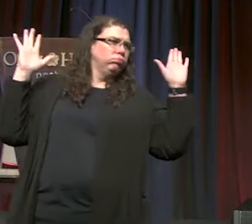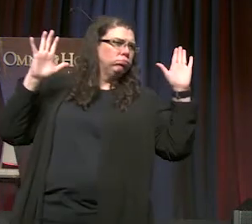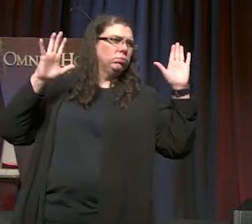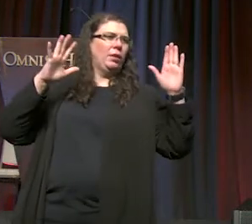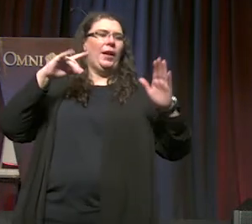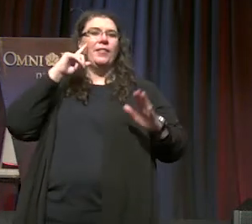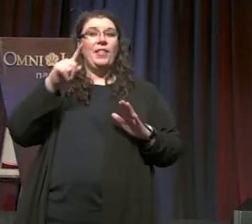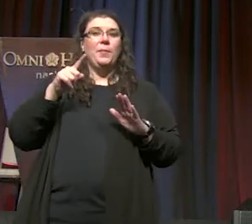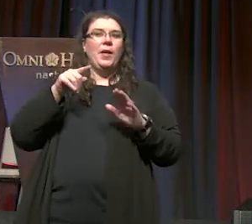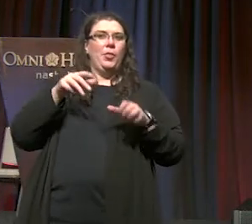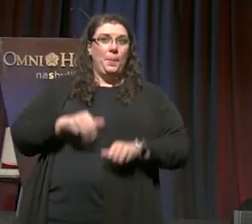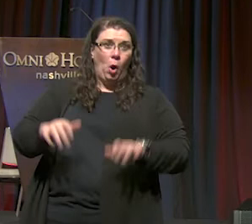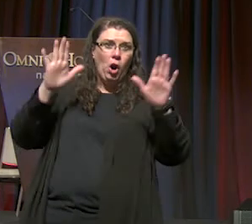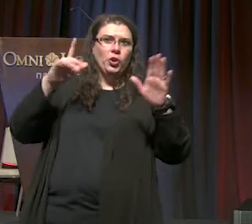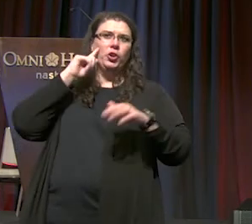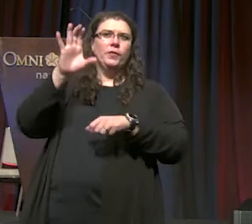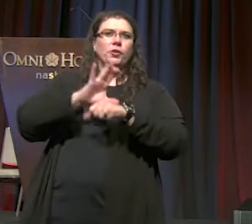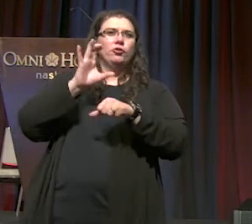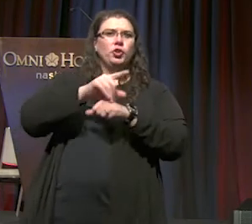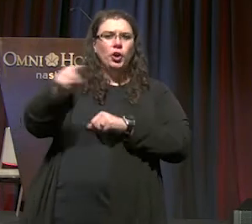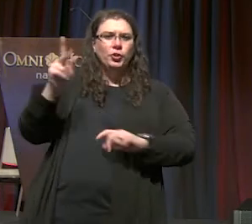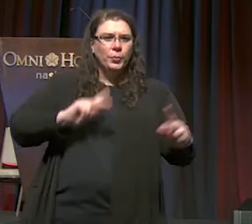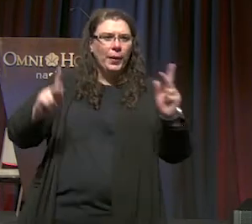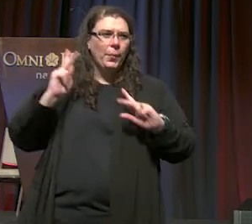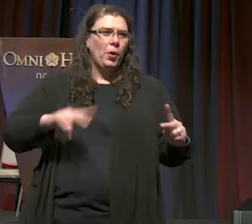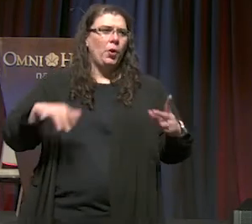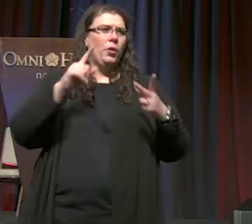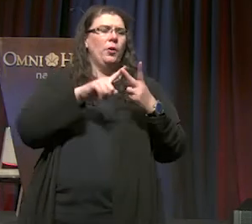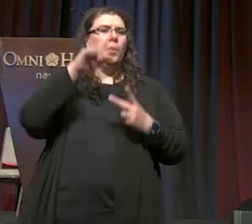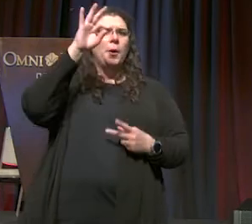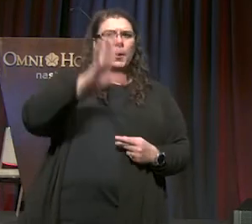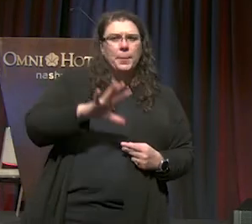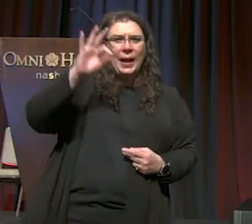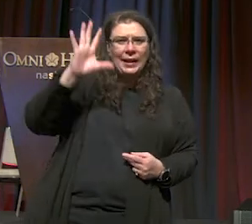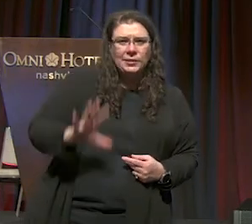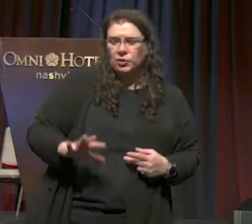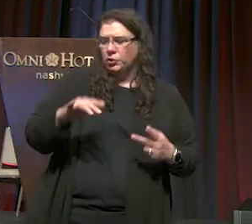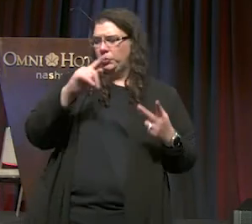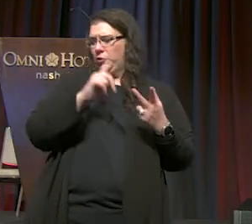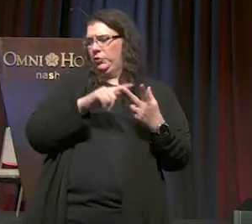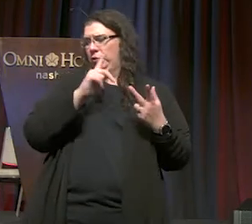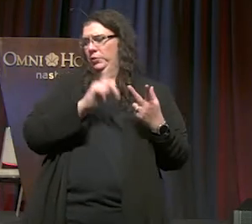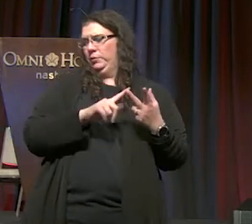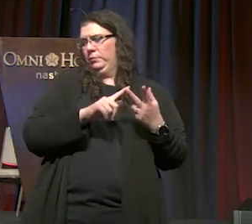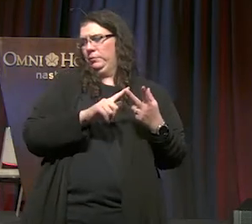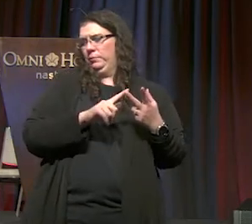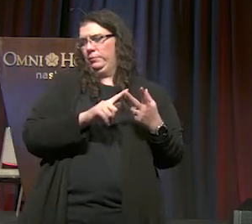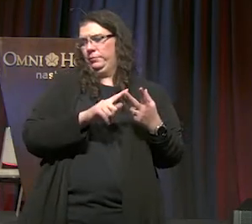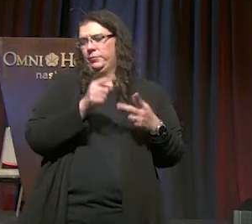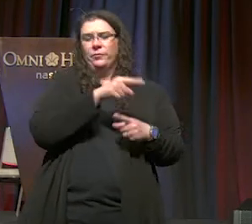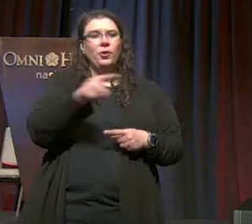murder of church people like pastors and deaconesses fighting for